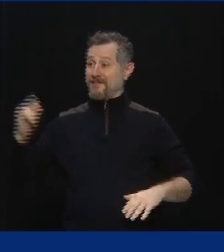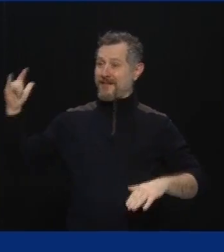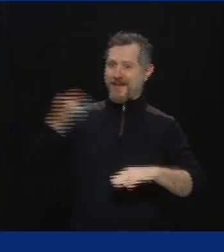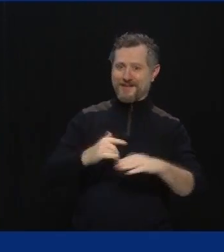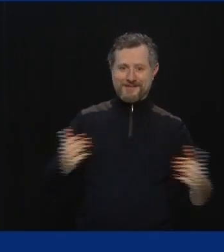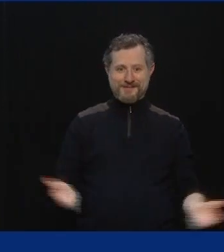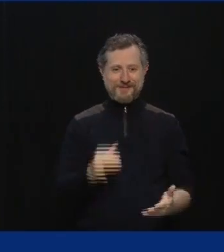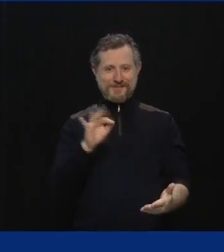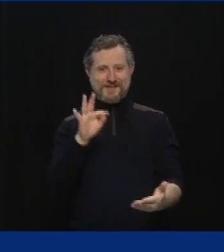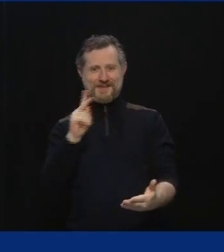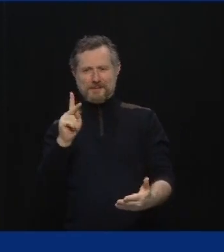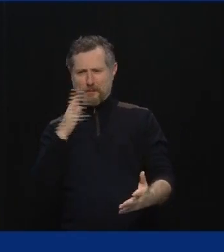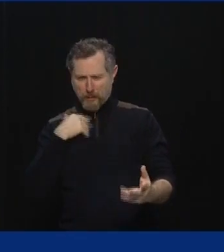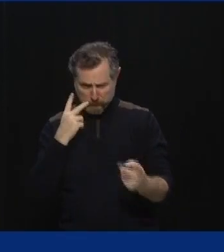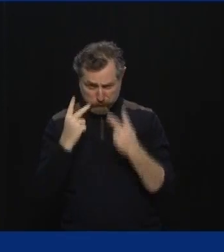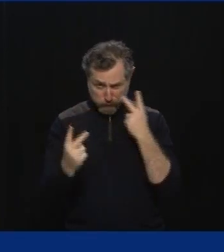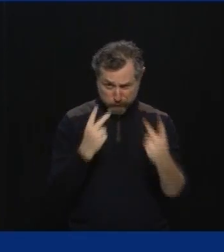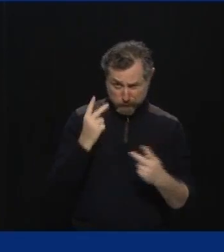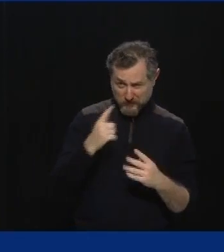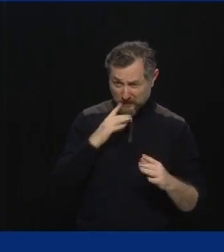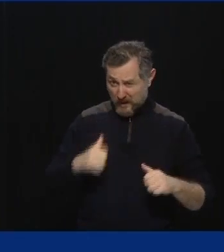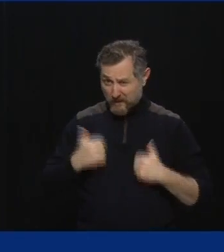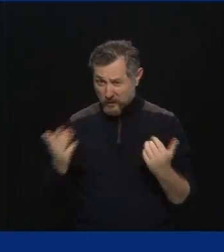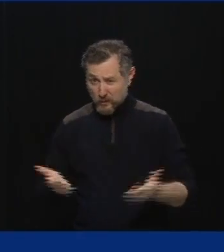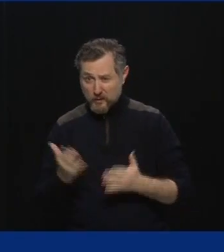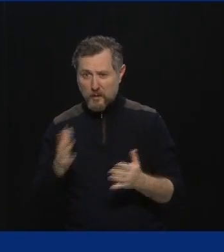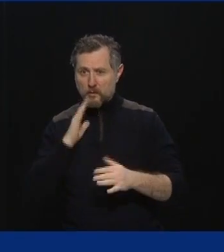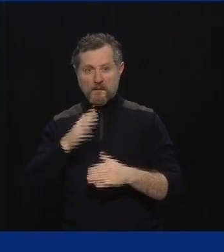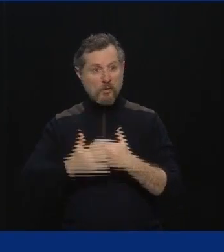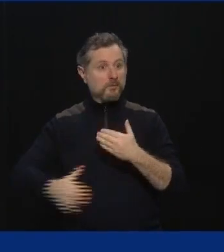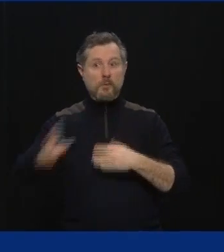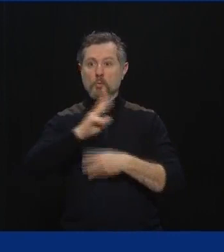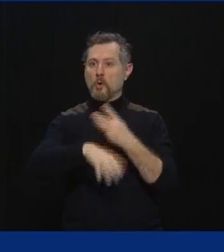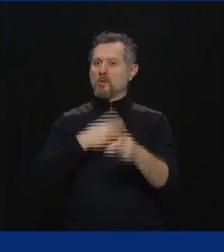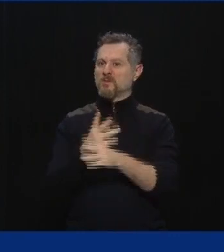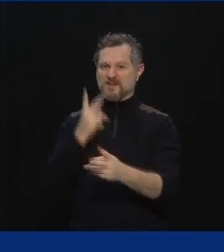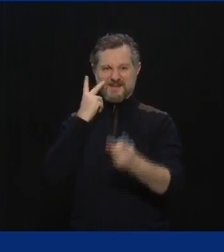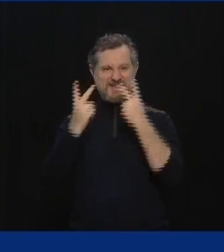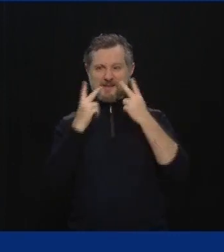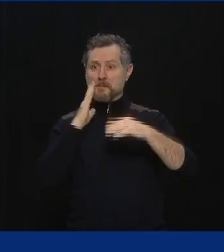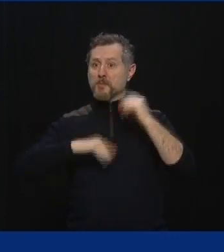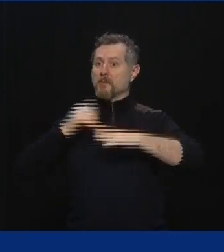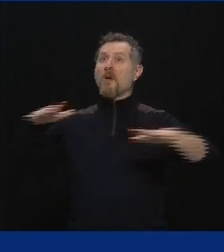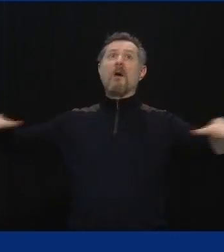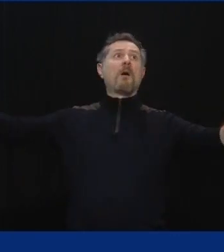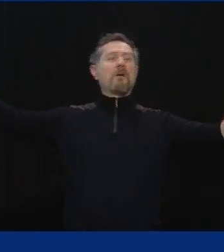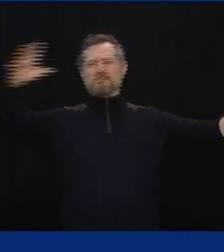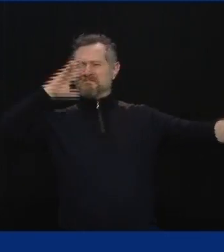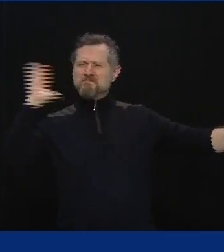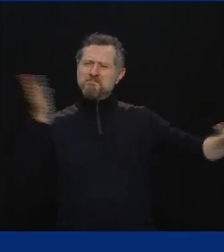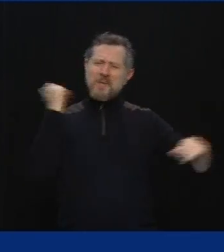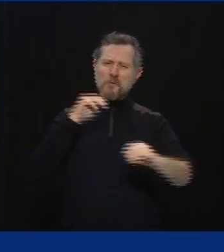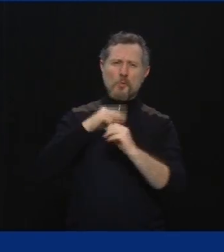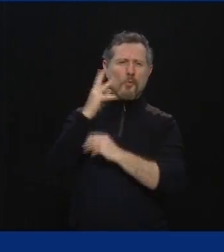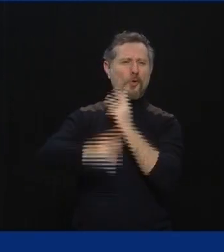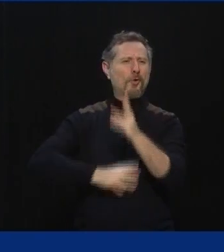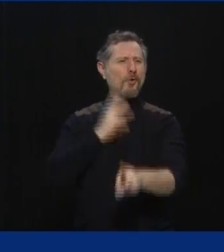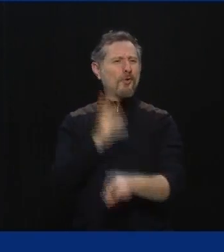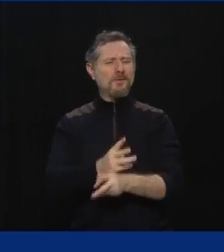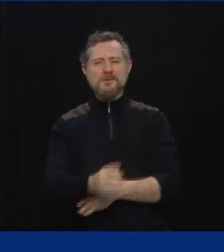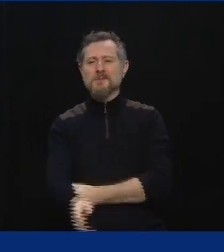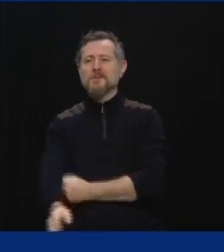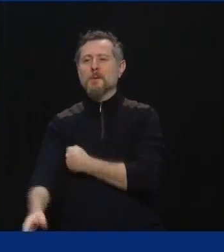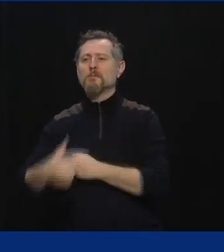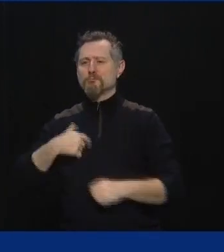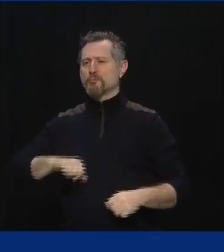and they live here and they know that the rest of the world is seeing a facility that is second to none. So I was really proud to be able to preside over